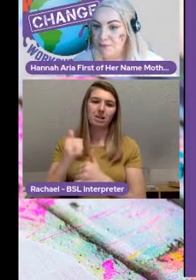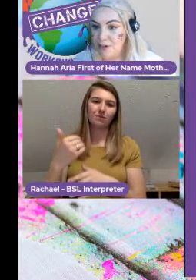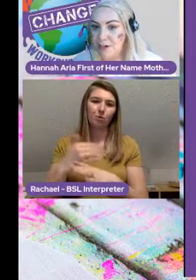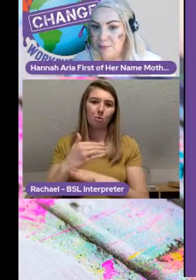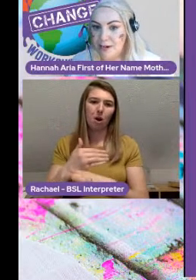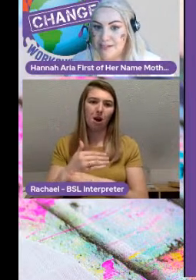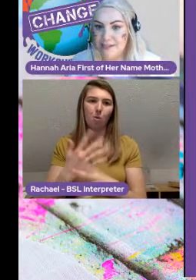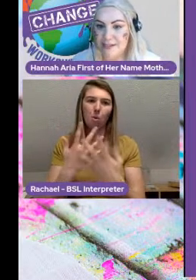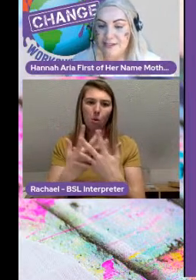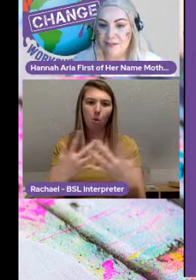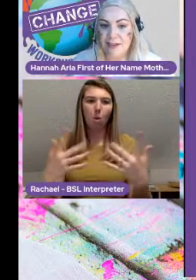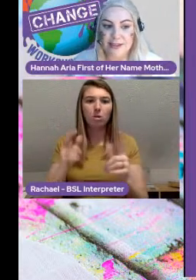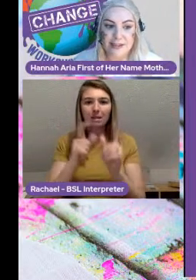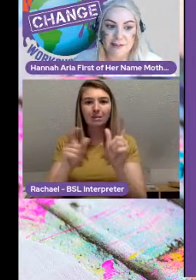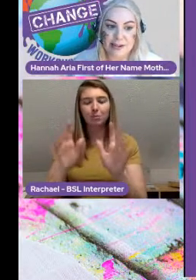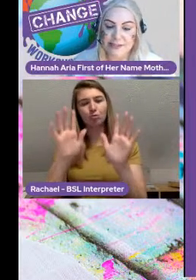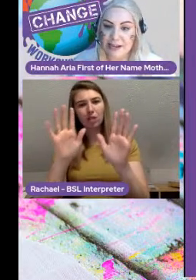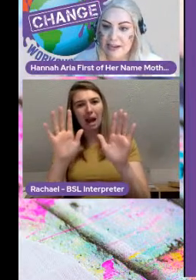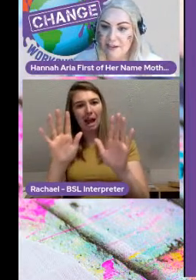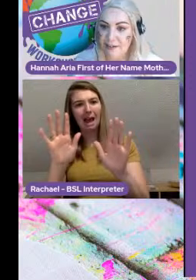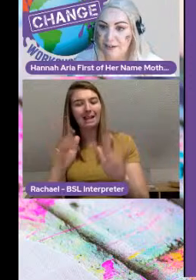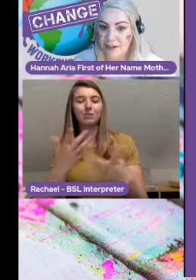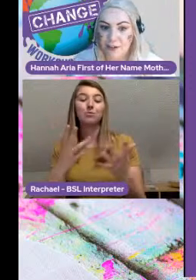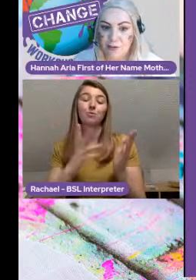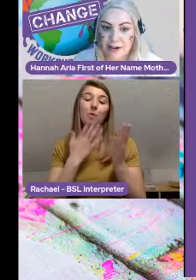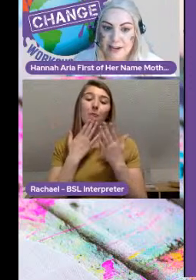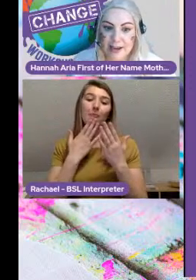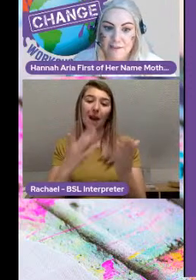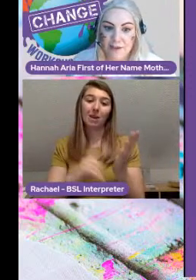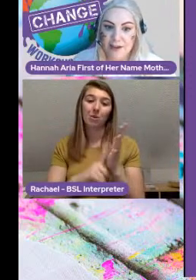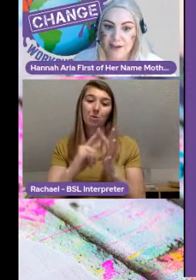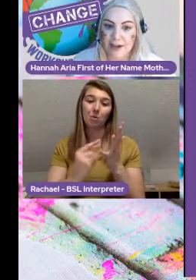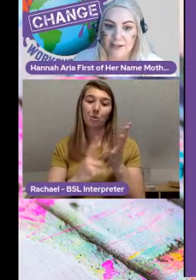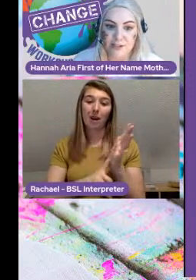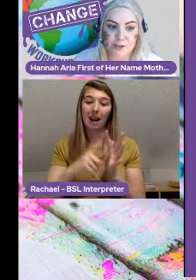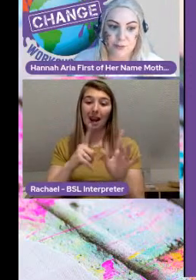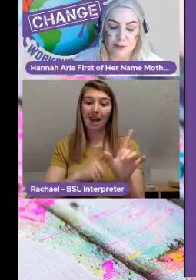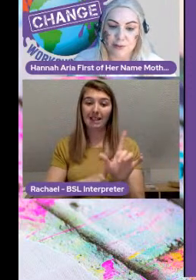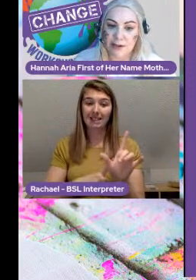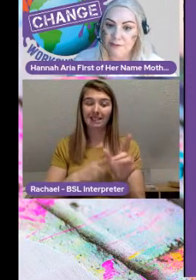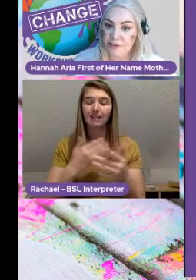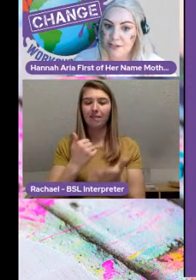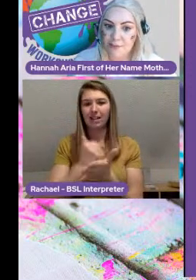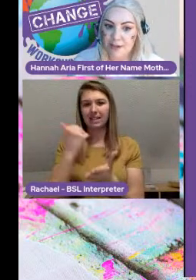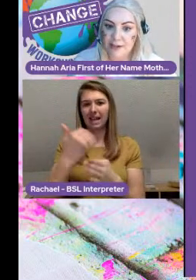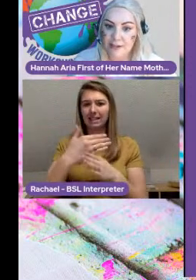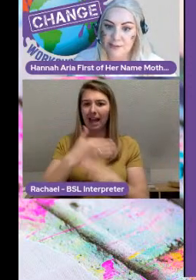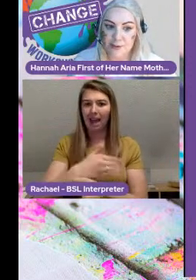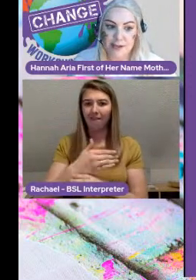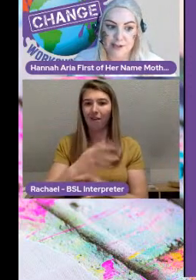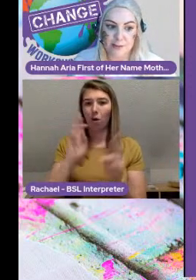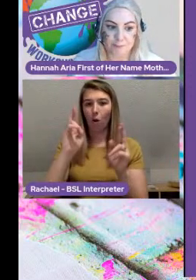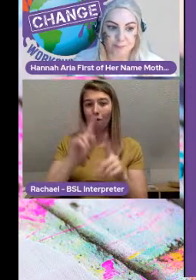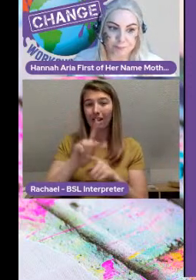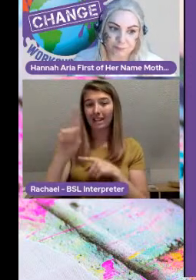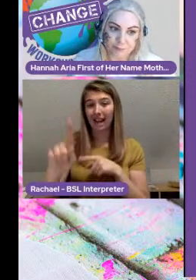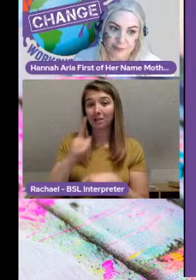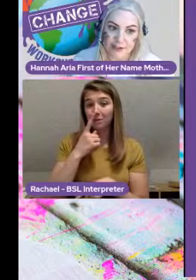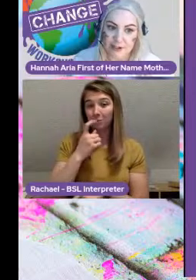people really praising these. So thank you, Leslie. Great effort. And we would love to see you again next